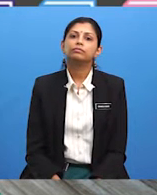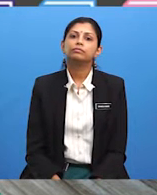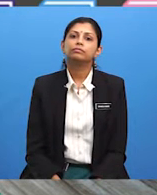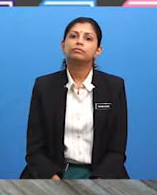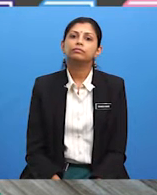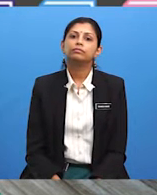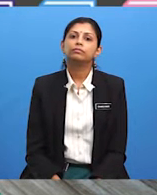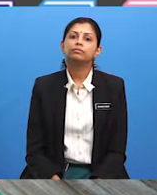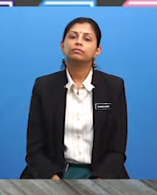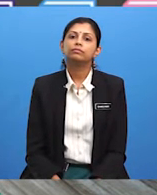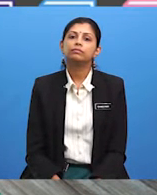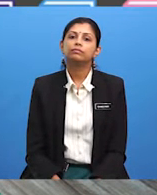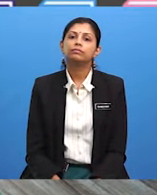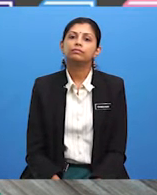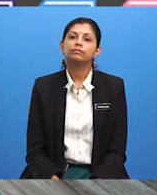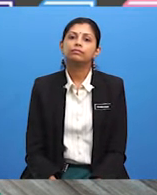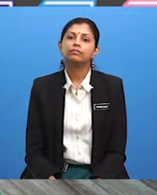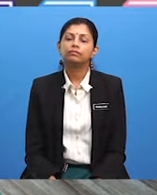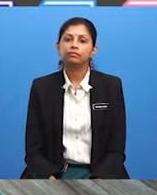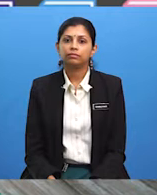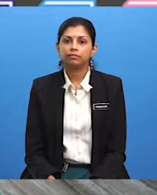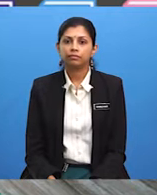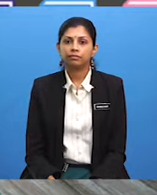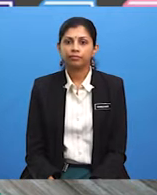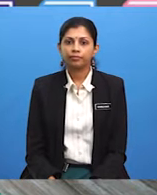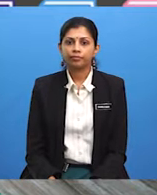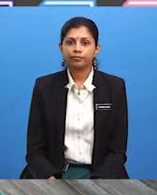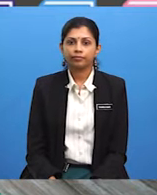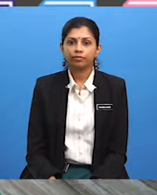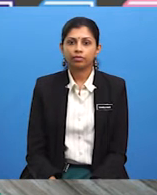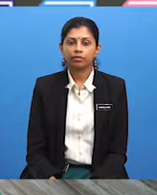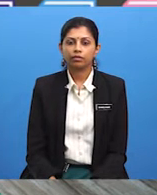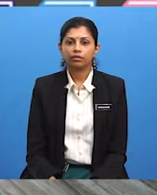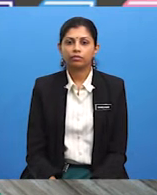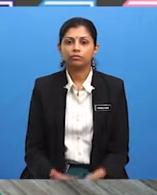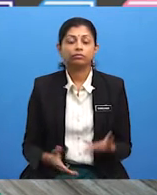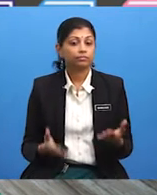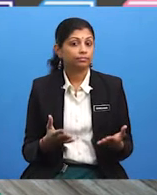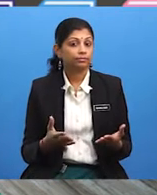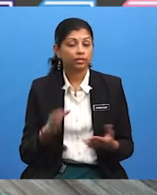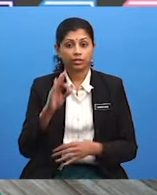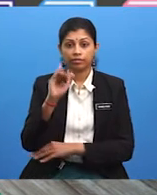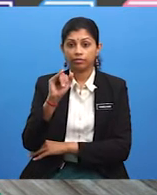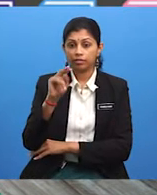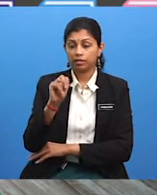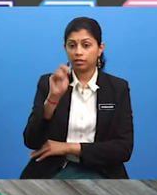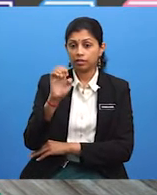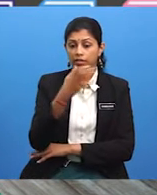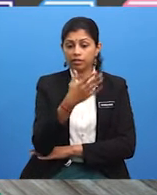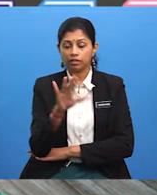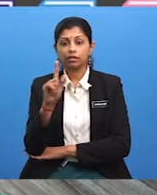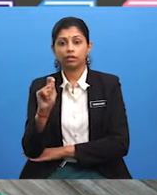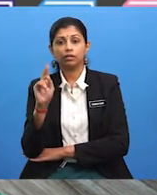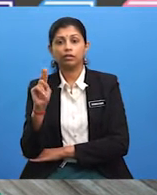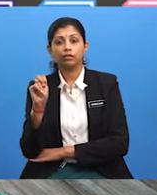With the absence of the hyphen in the spelling, for example, when the word is spelled fine-tuned, the word